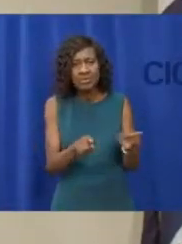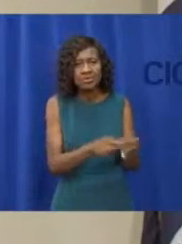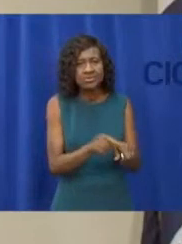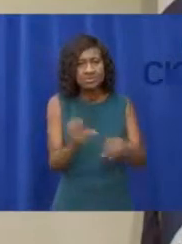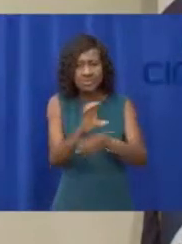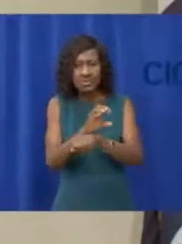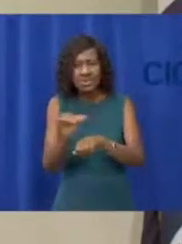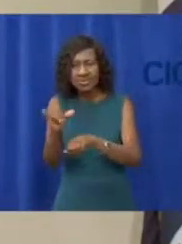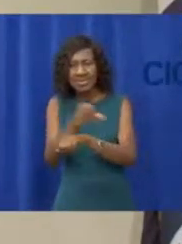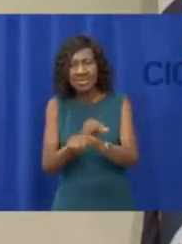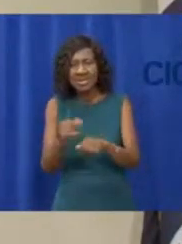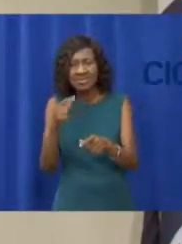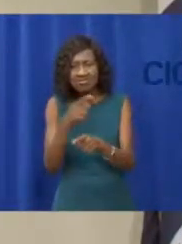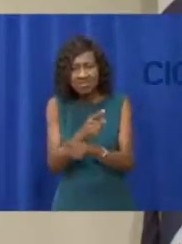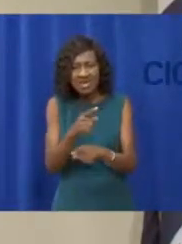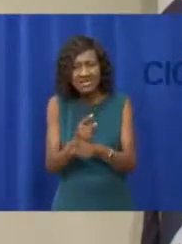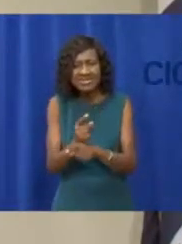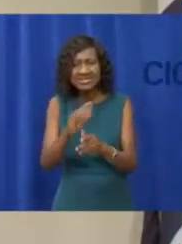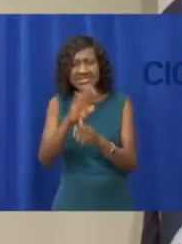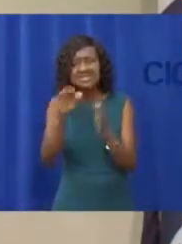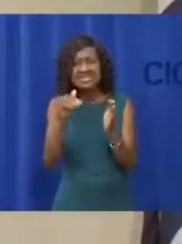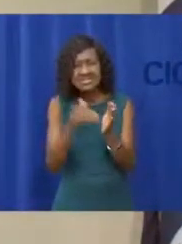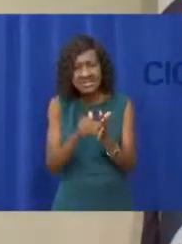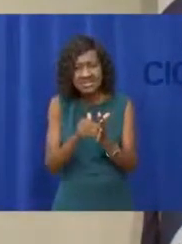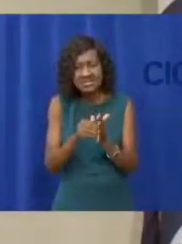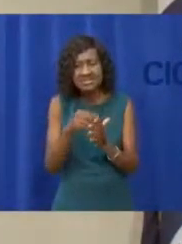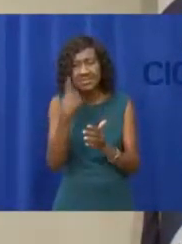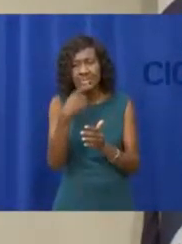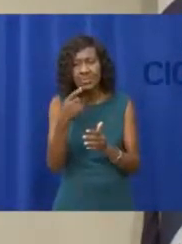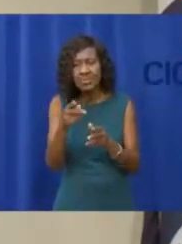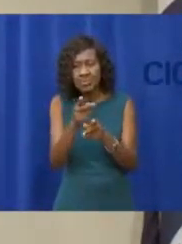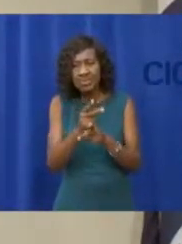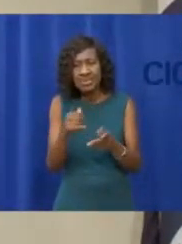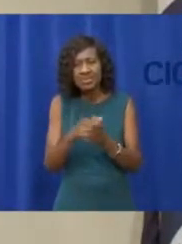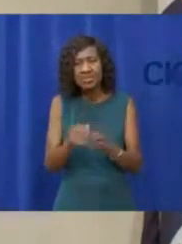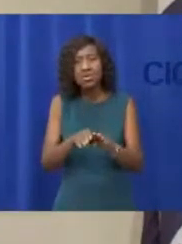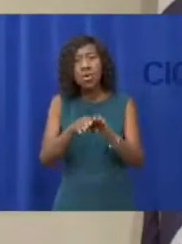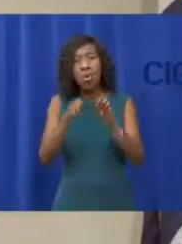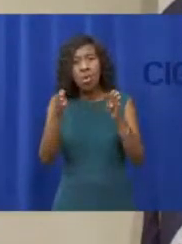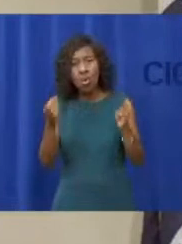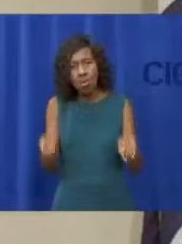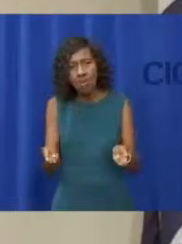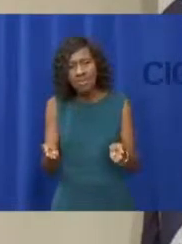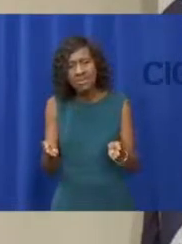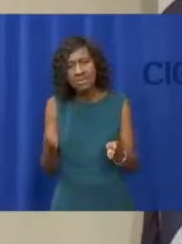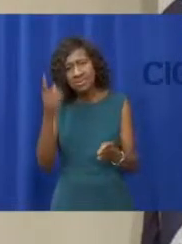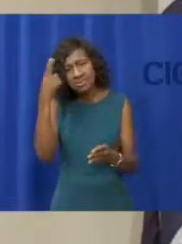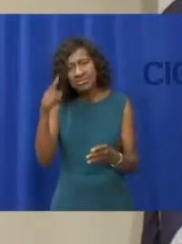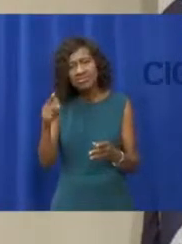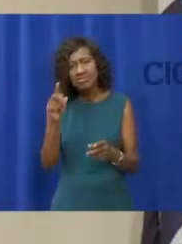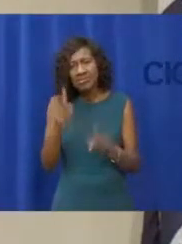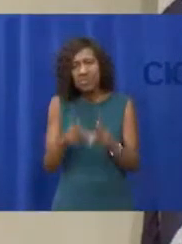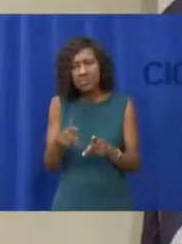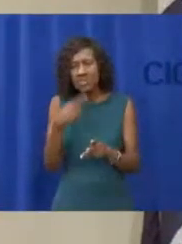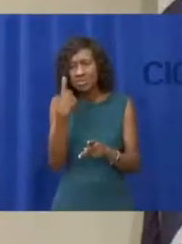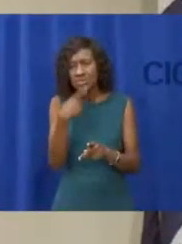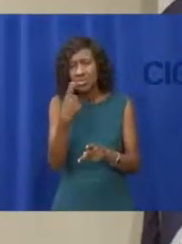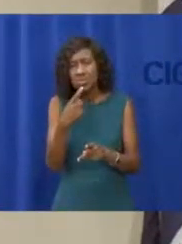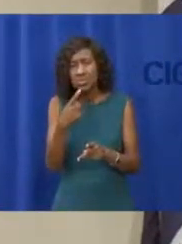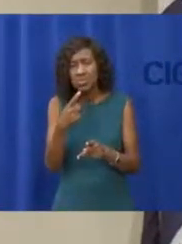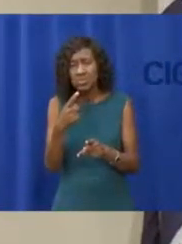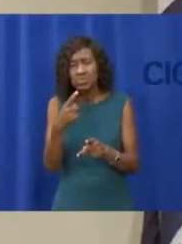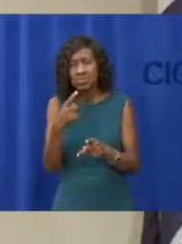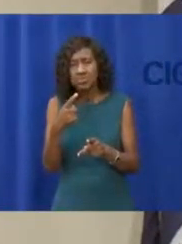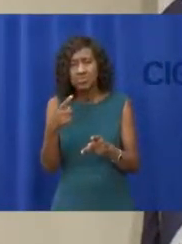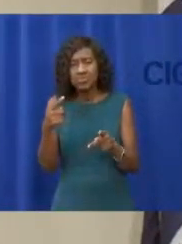are keeping their shelter open during what I know is a very challenging time for victims of domestic violence.